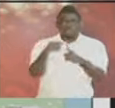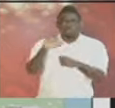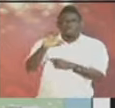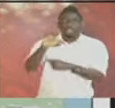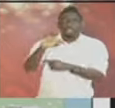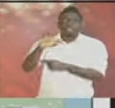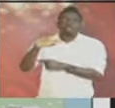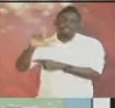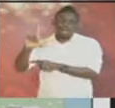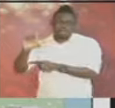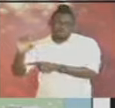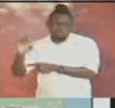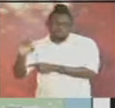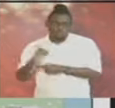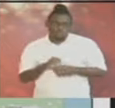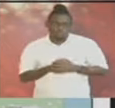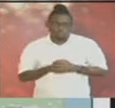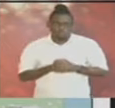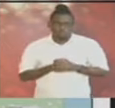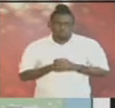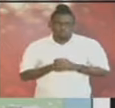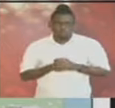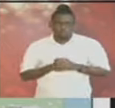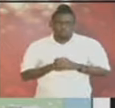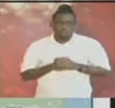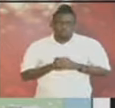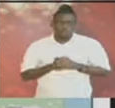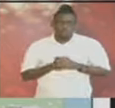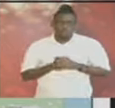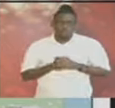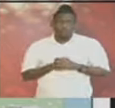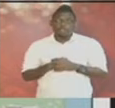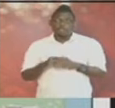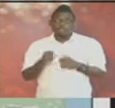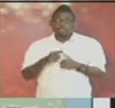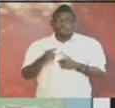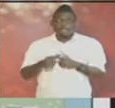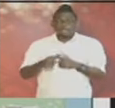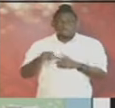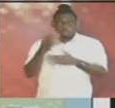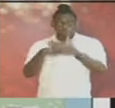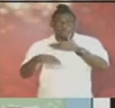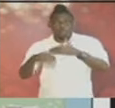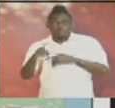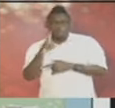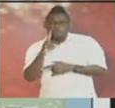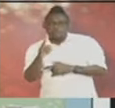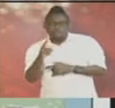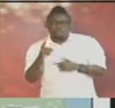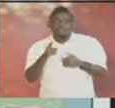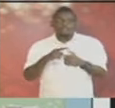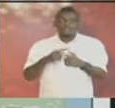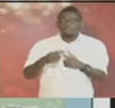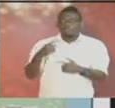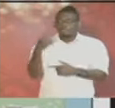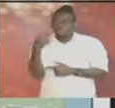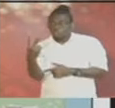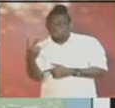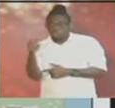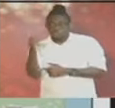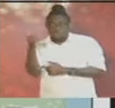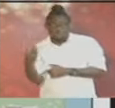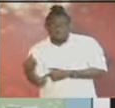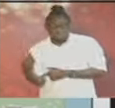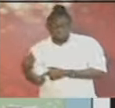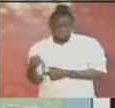near to that Chagonas and environs area, and 2 around the San Fernando area. But as we look at epidemiological